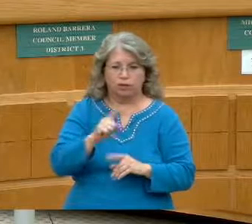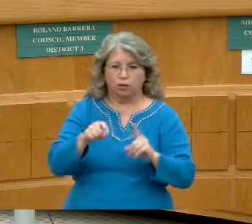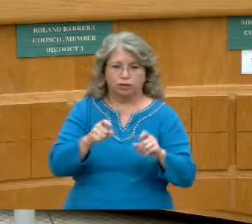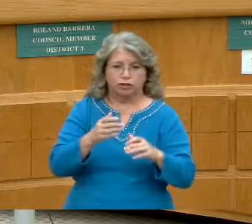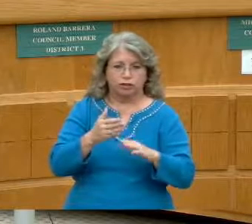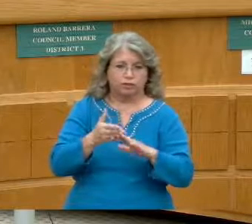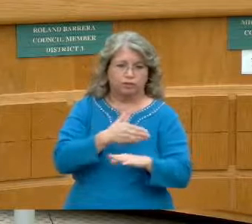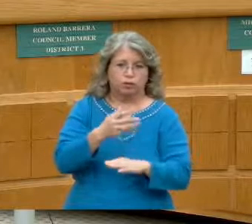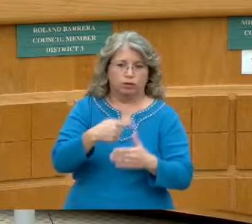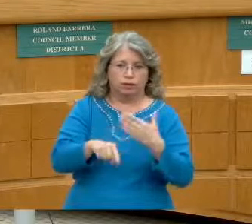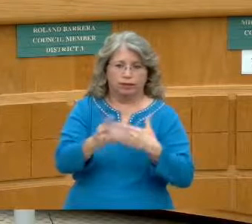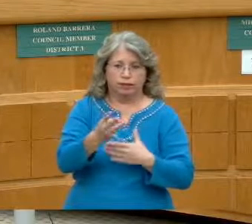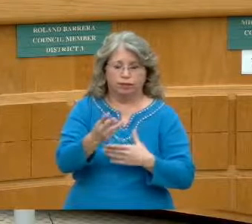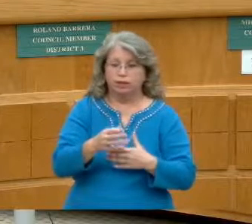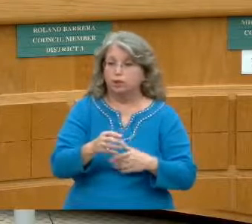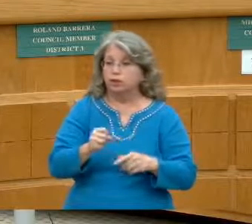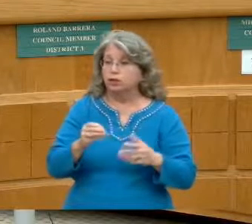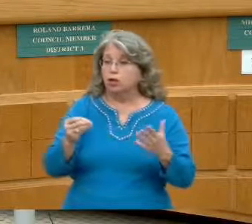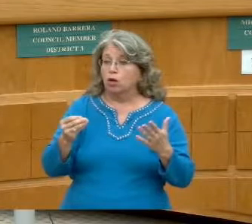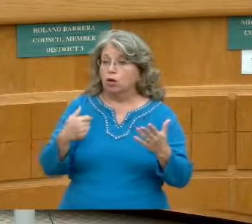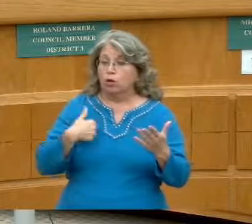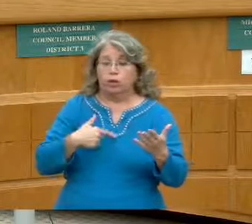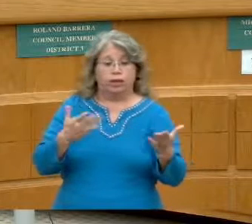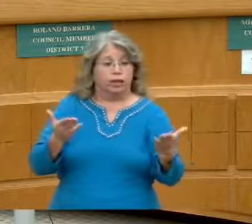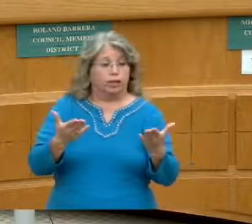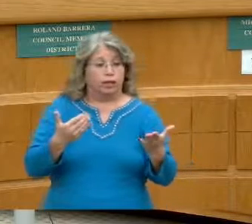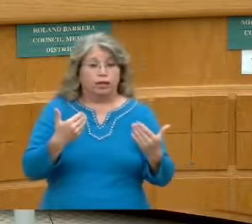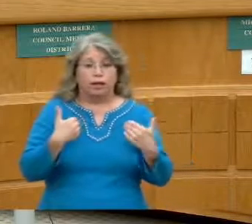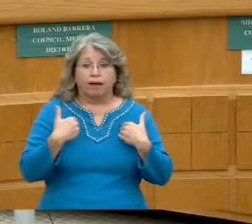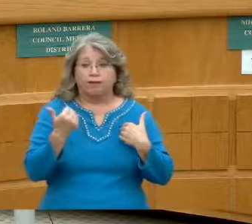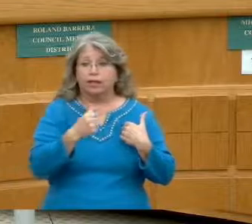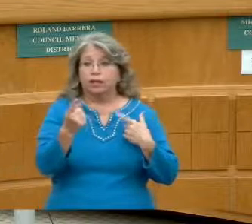with that, we're here to see if there's any questions from the media today.